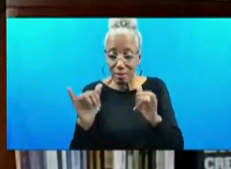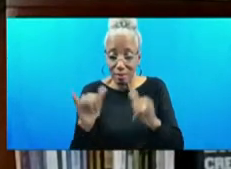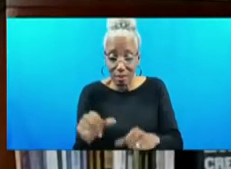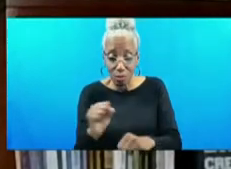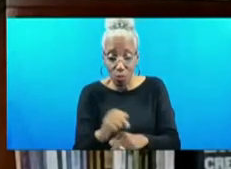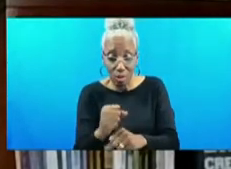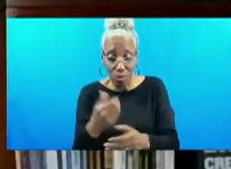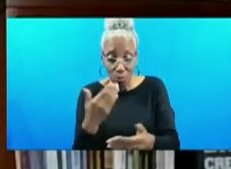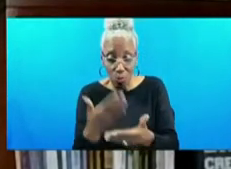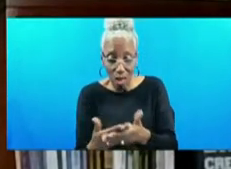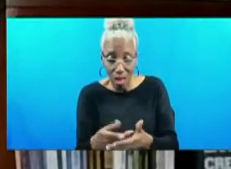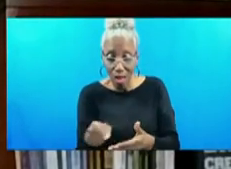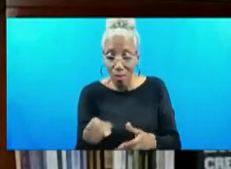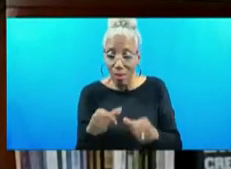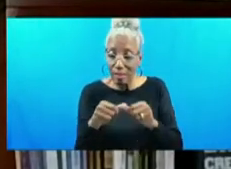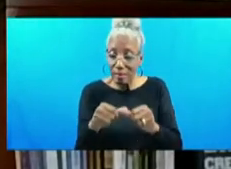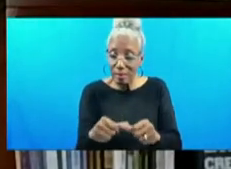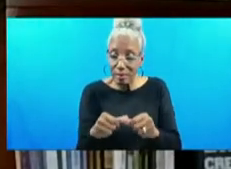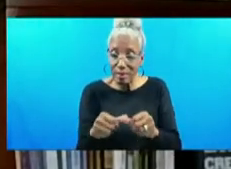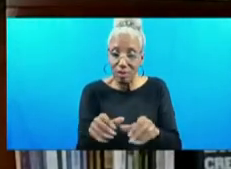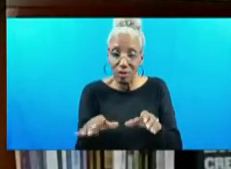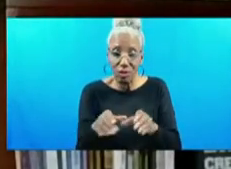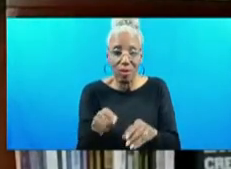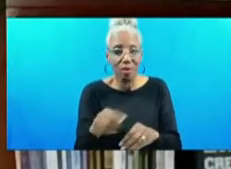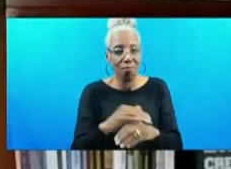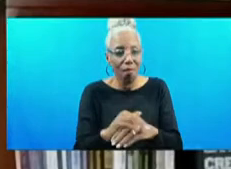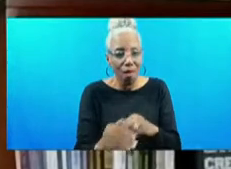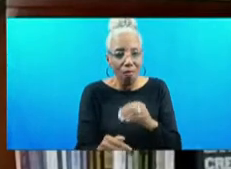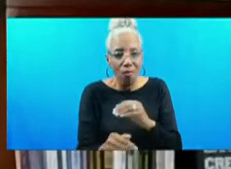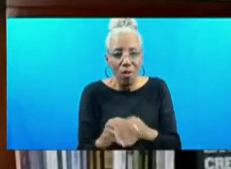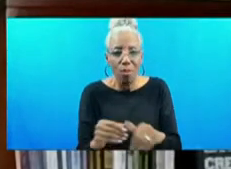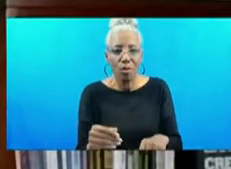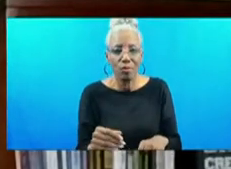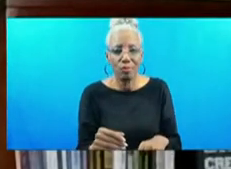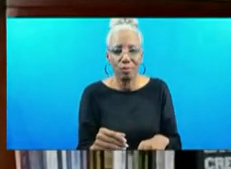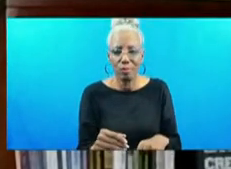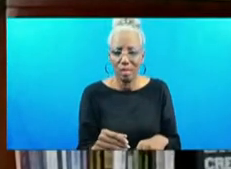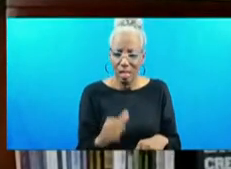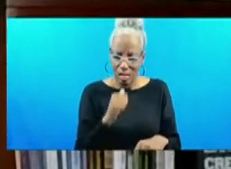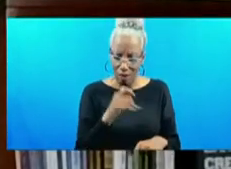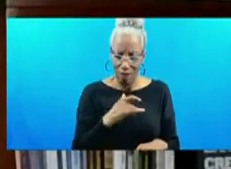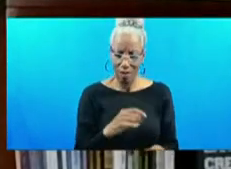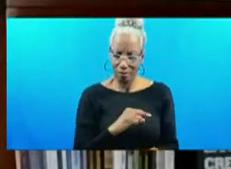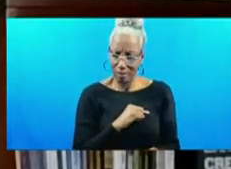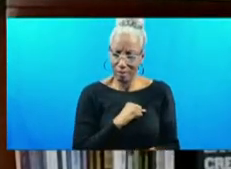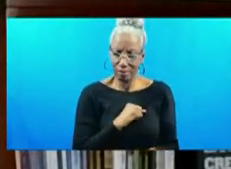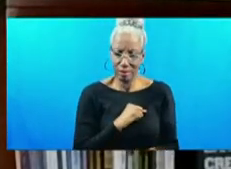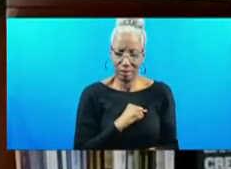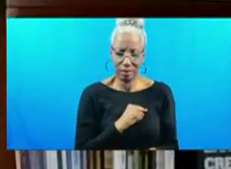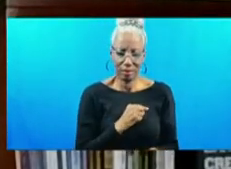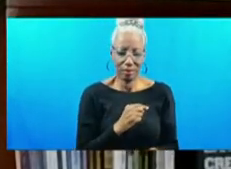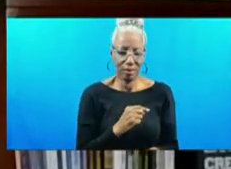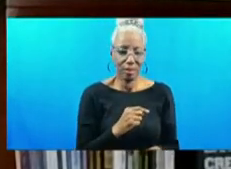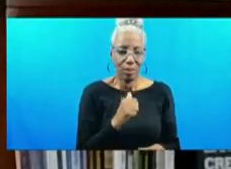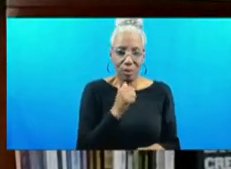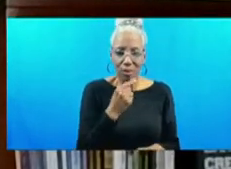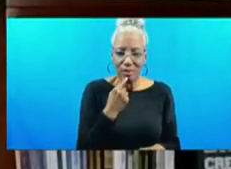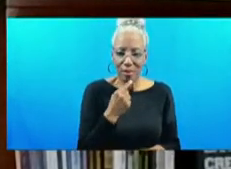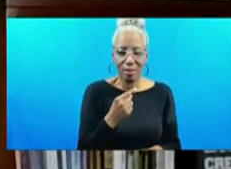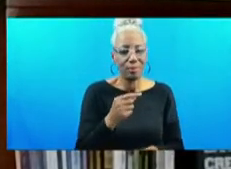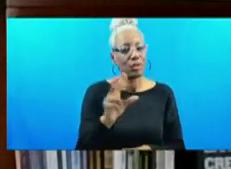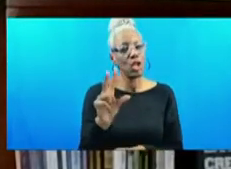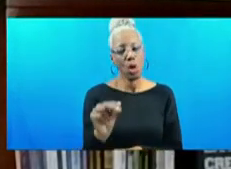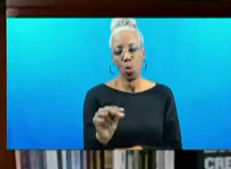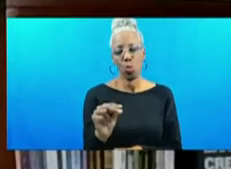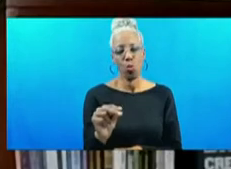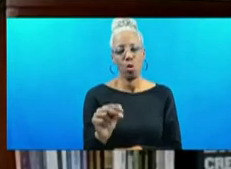it's convenient, because we're not convicted enough to say, no, we actually need to look at all these systems, but we need to look at it from a